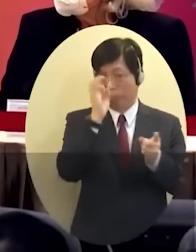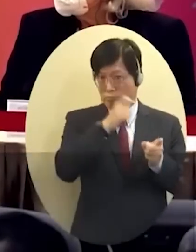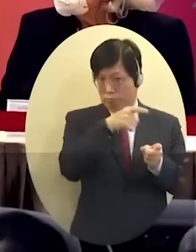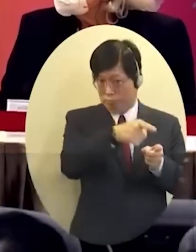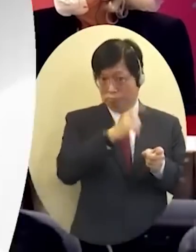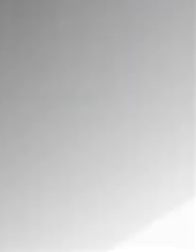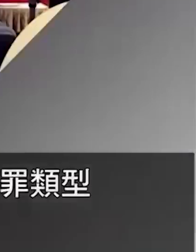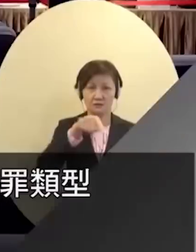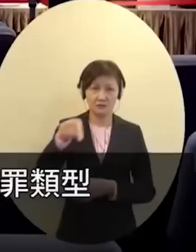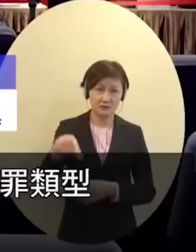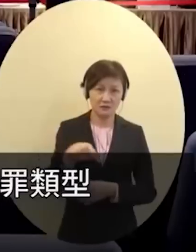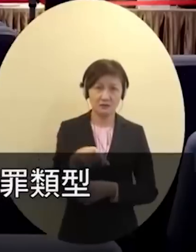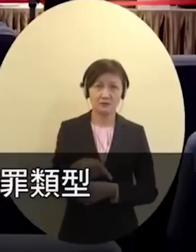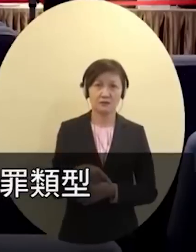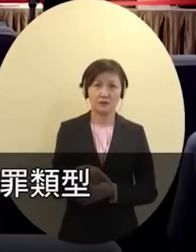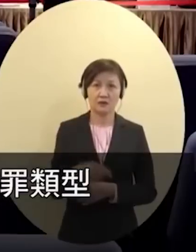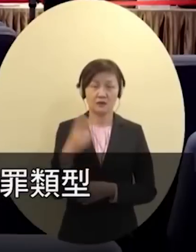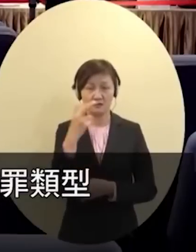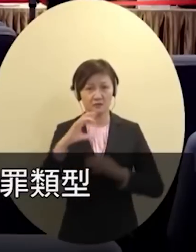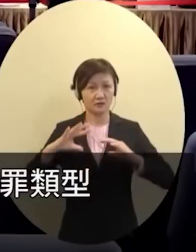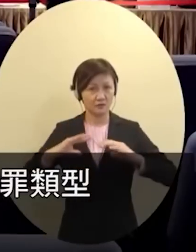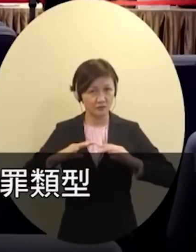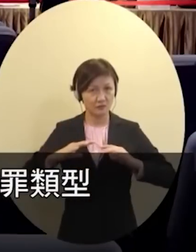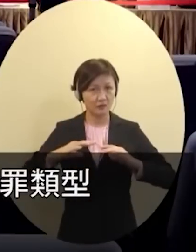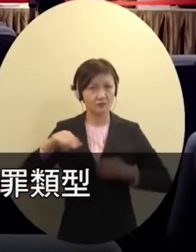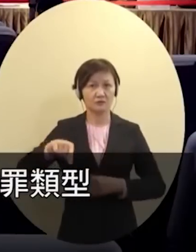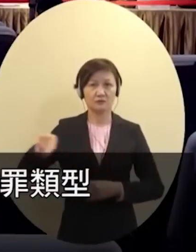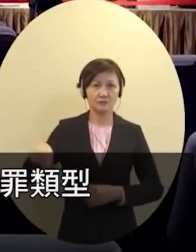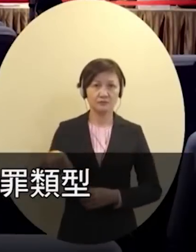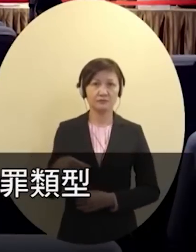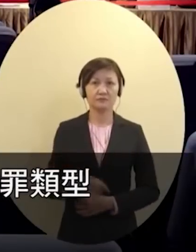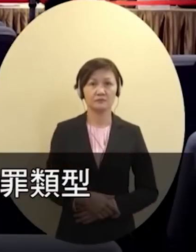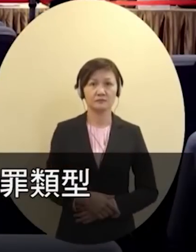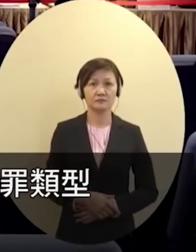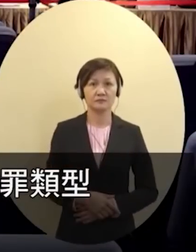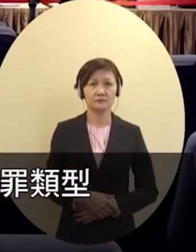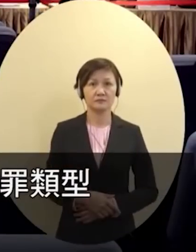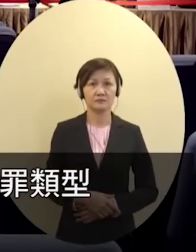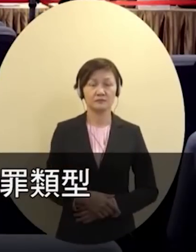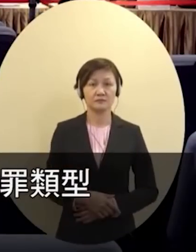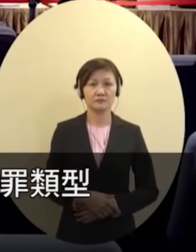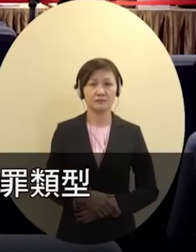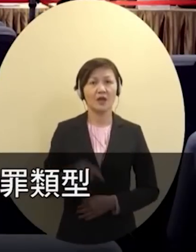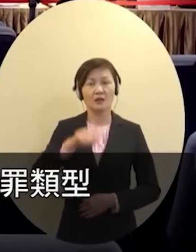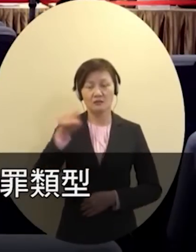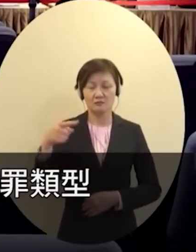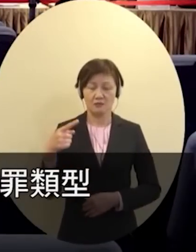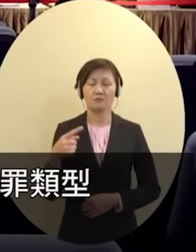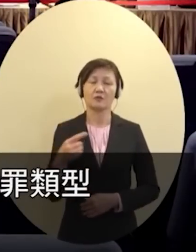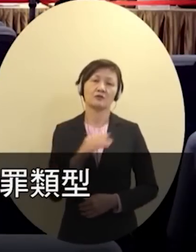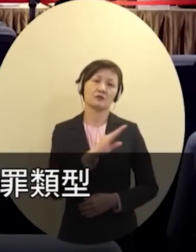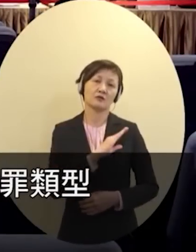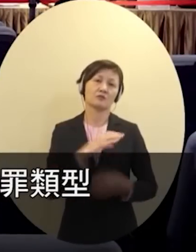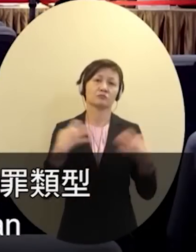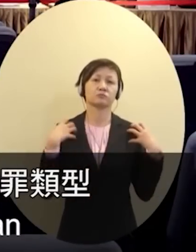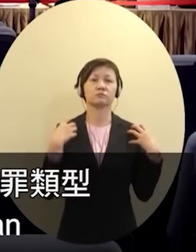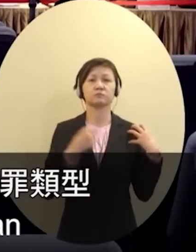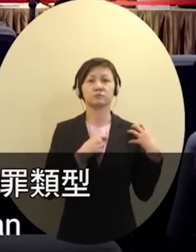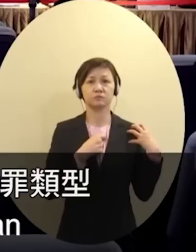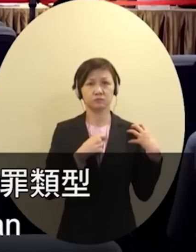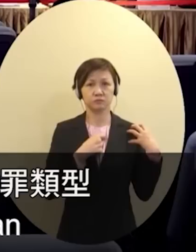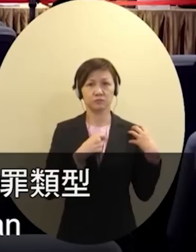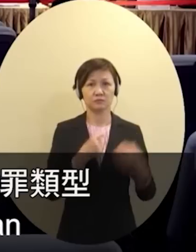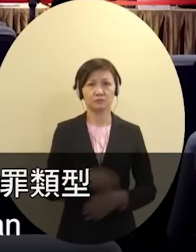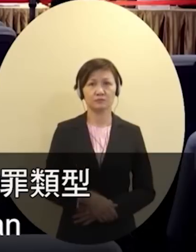do that. But...There is no clear specific crime in